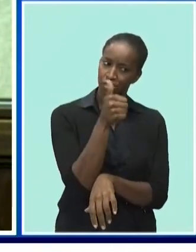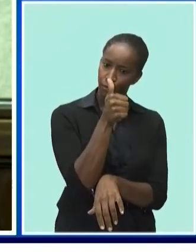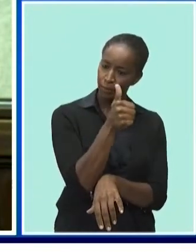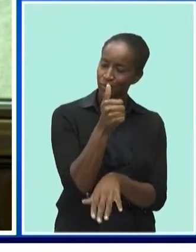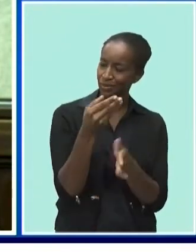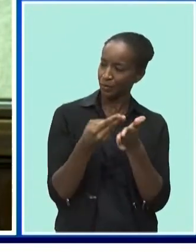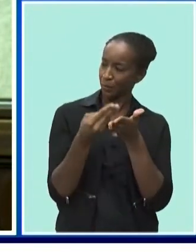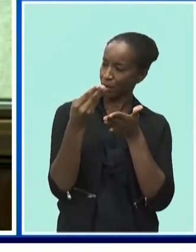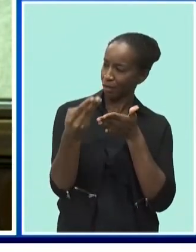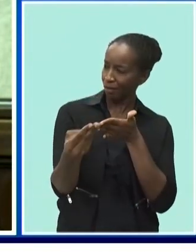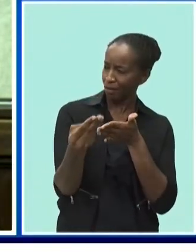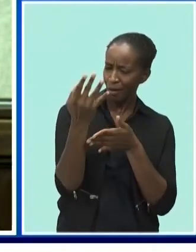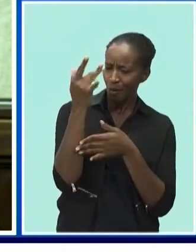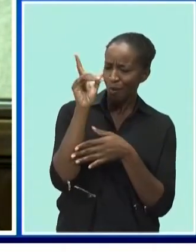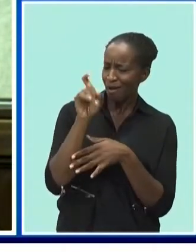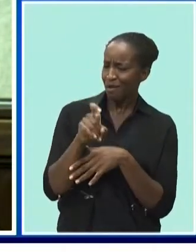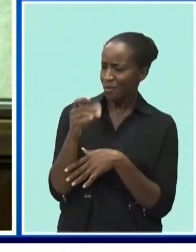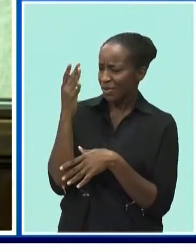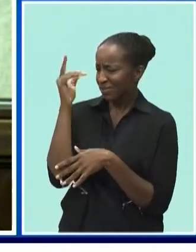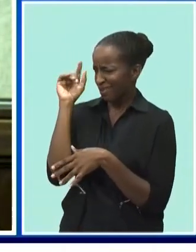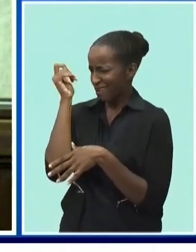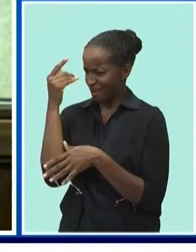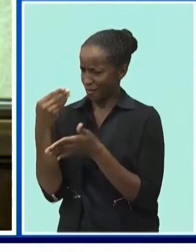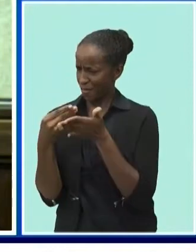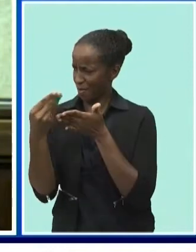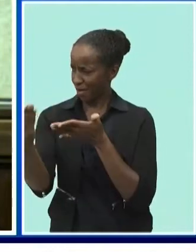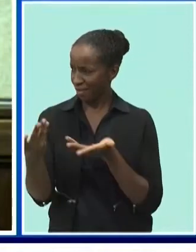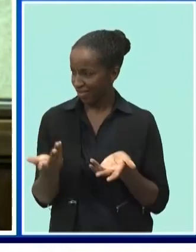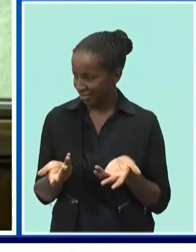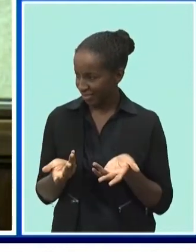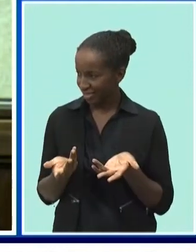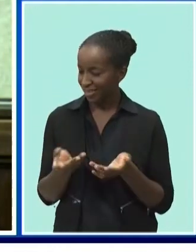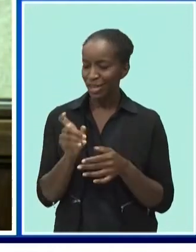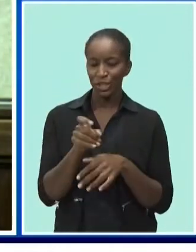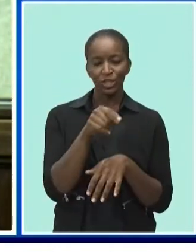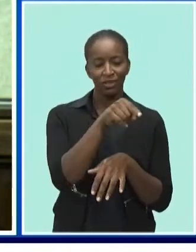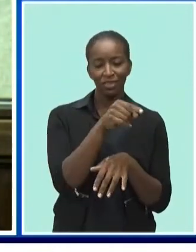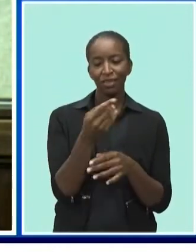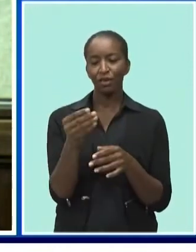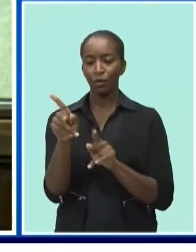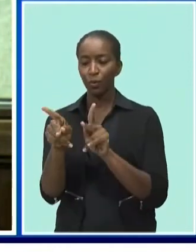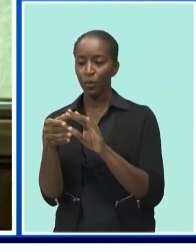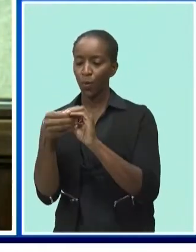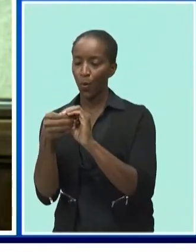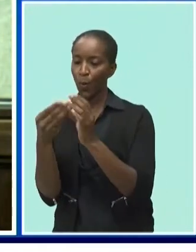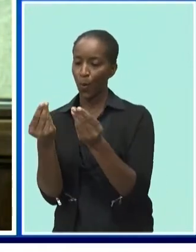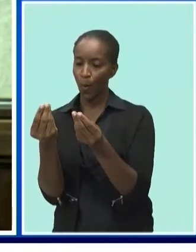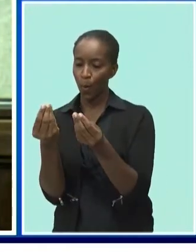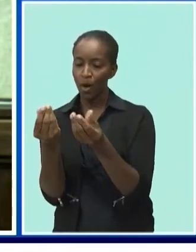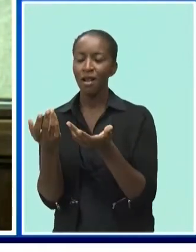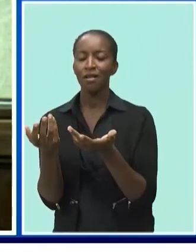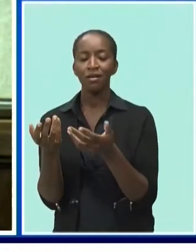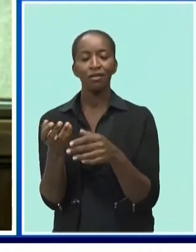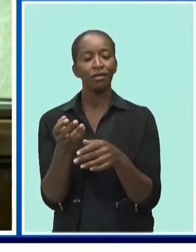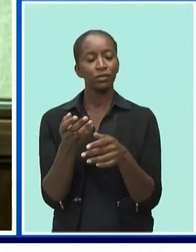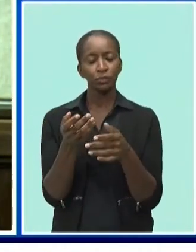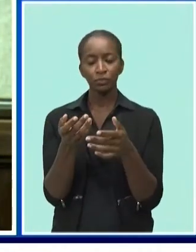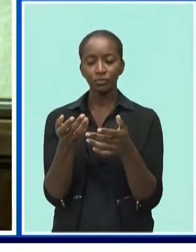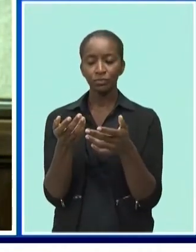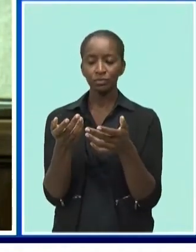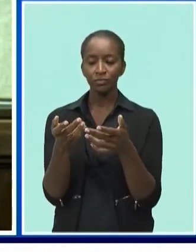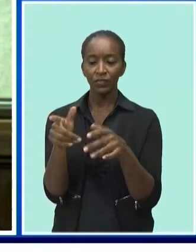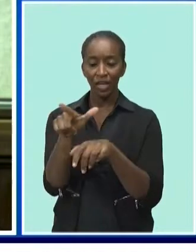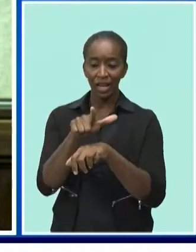position to privately negotiate for the purchase of this property, face the music and pay the